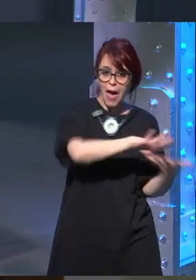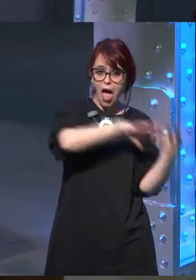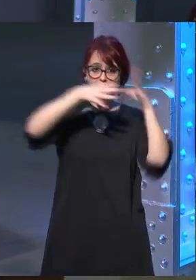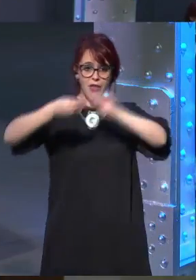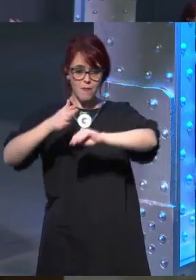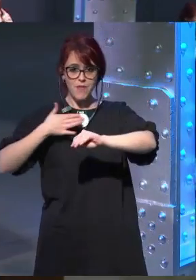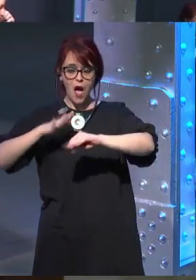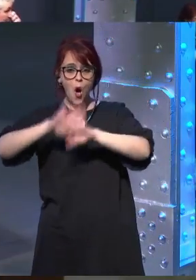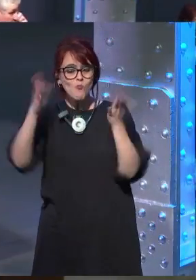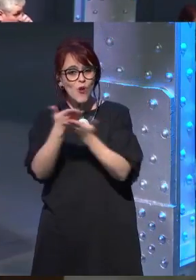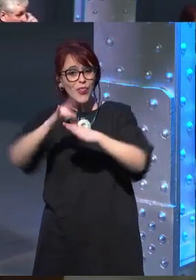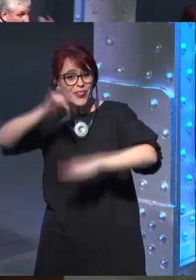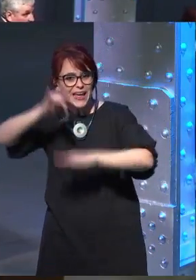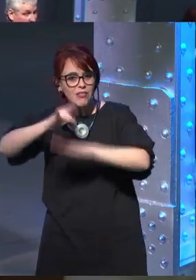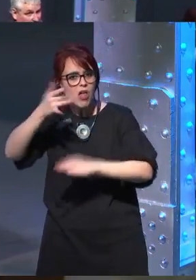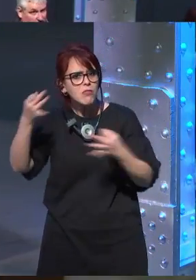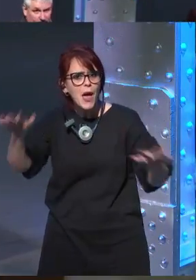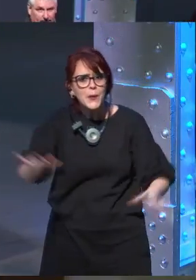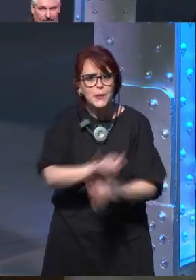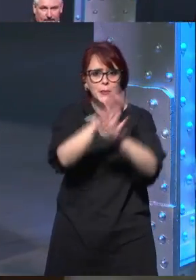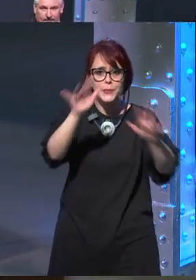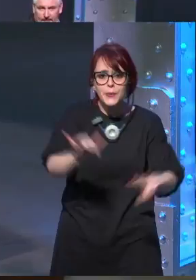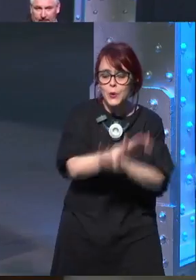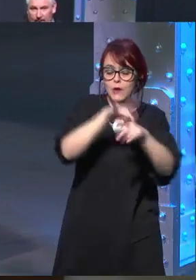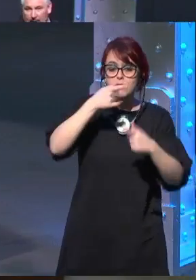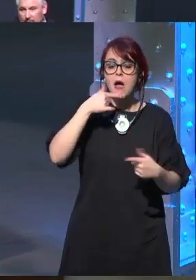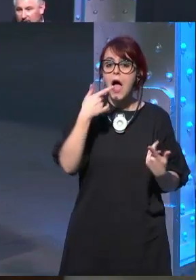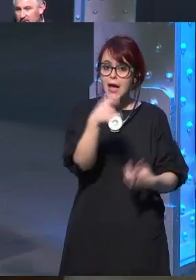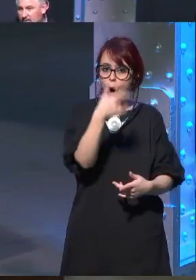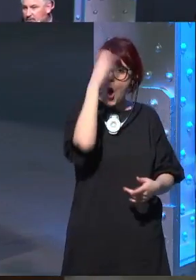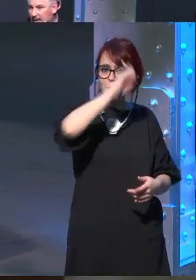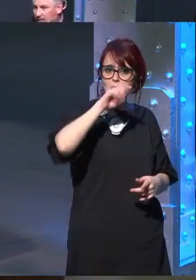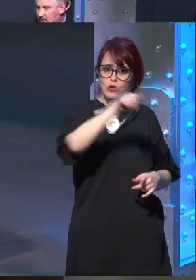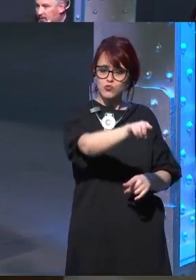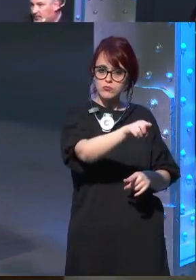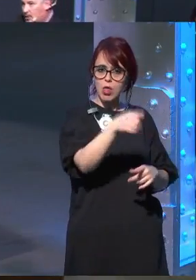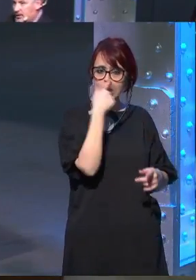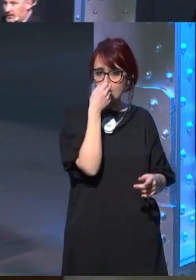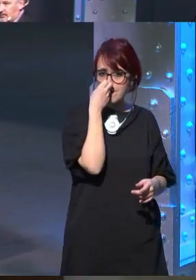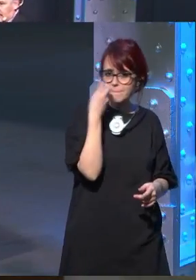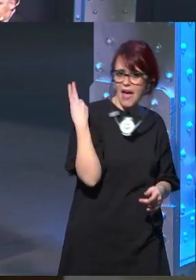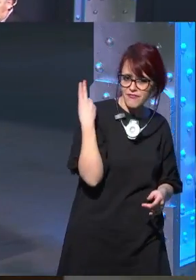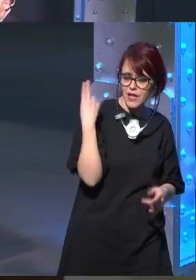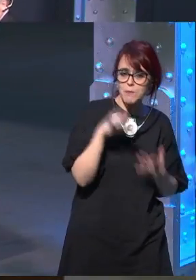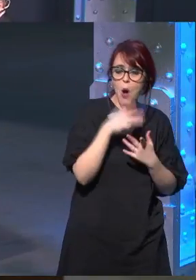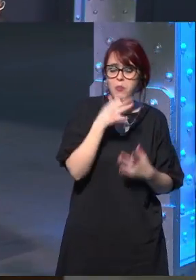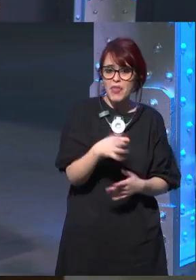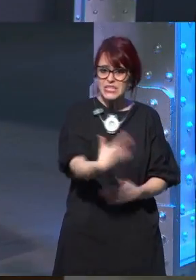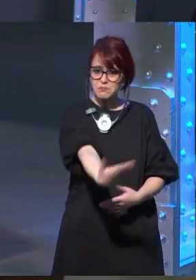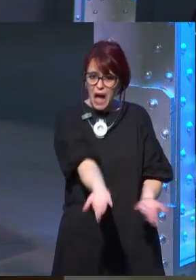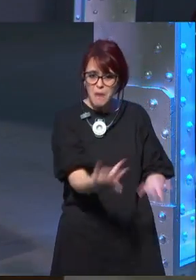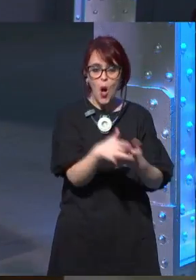digital media, convince them that what they say about themselves doesn't really matter. And it might be considered spamming, selling,